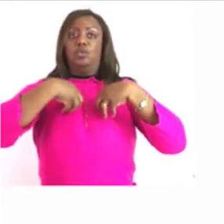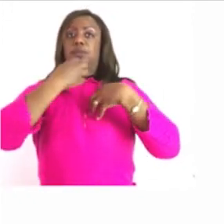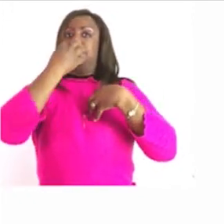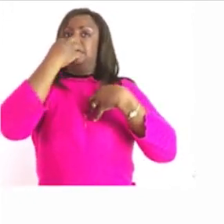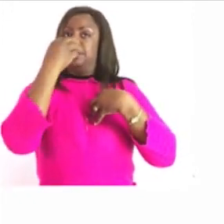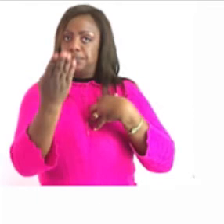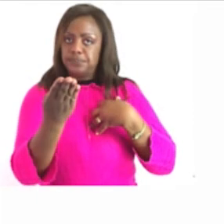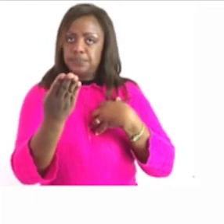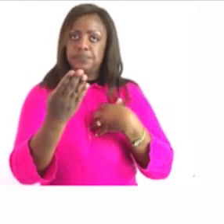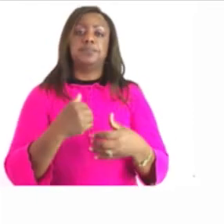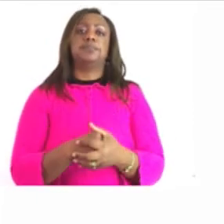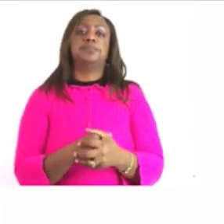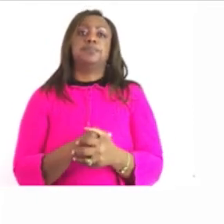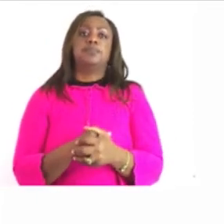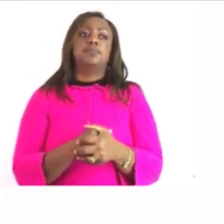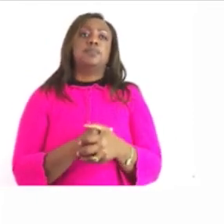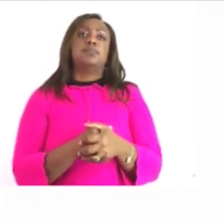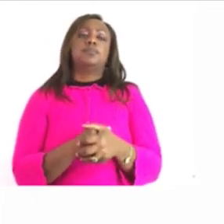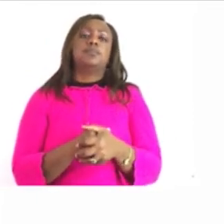and the mouth.